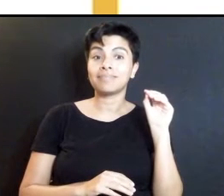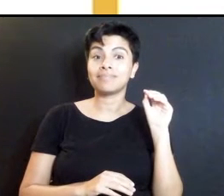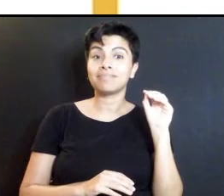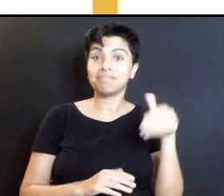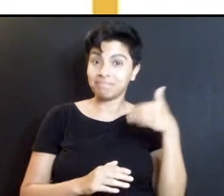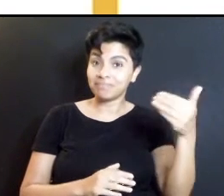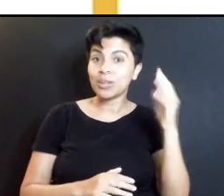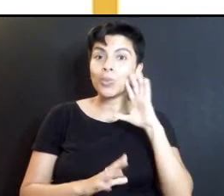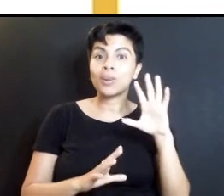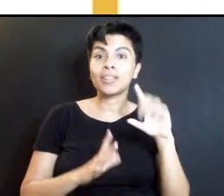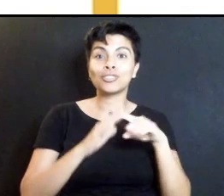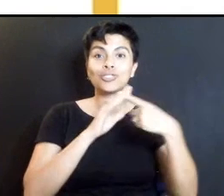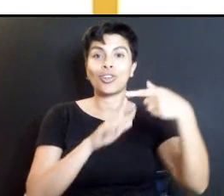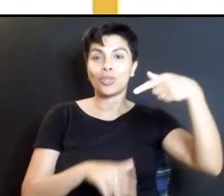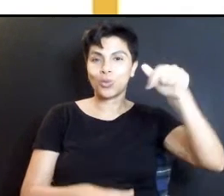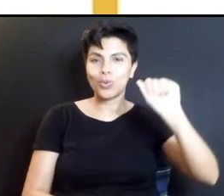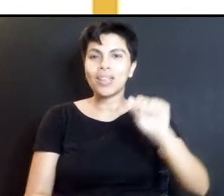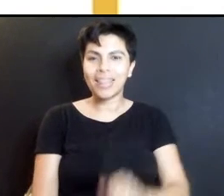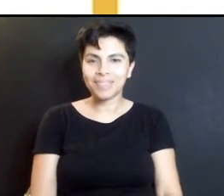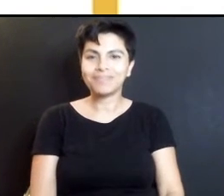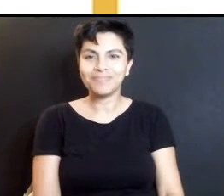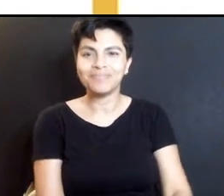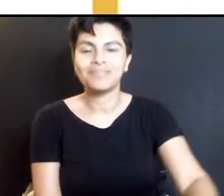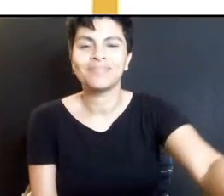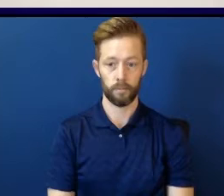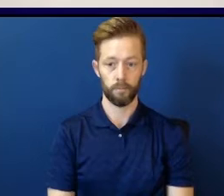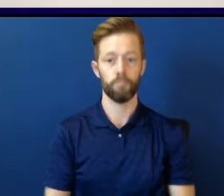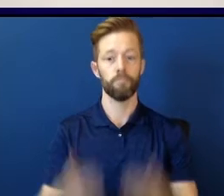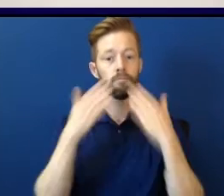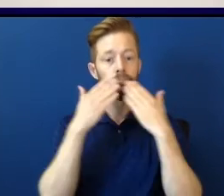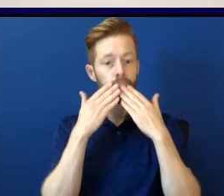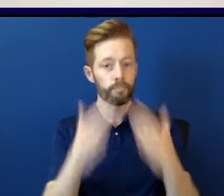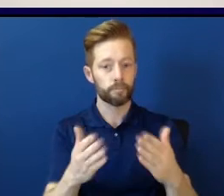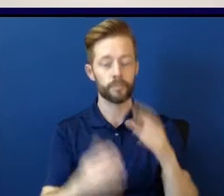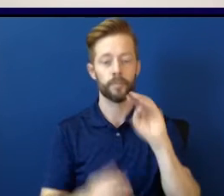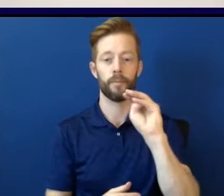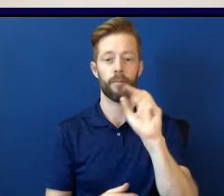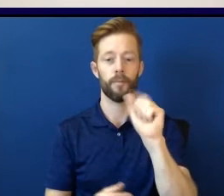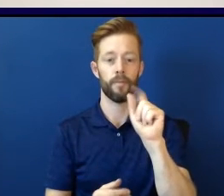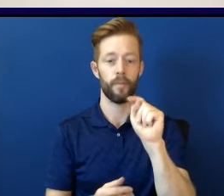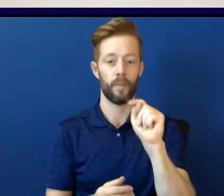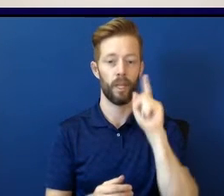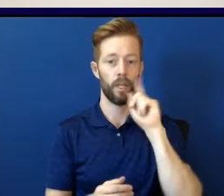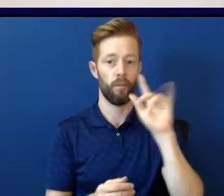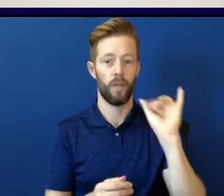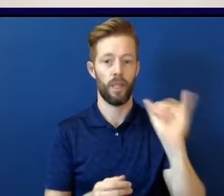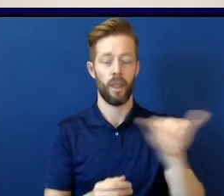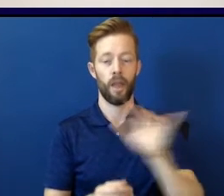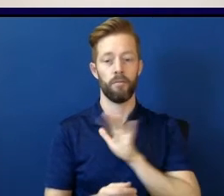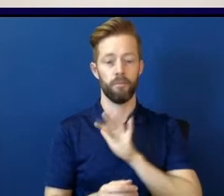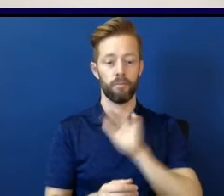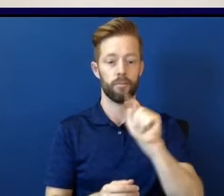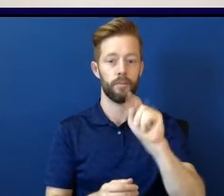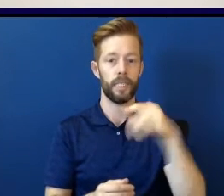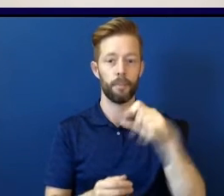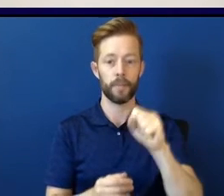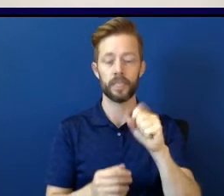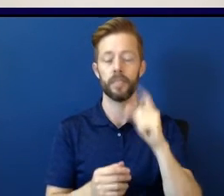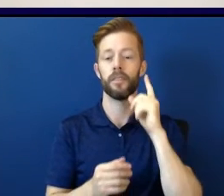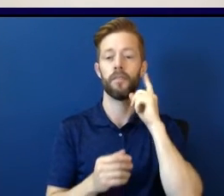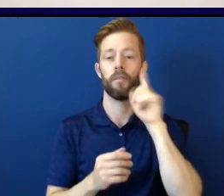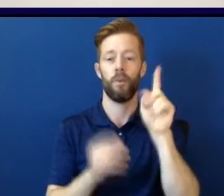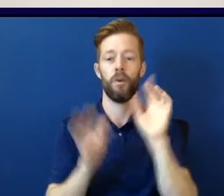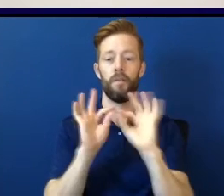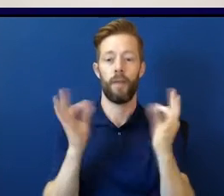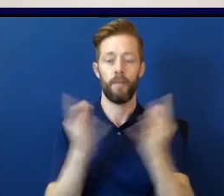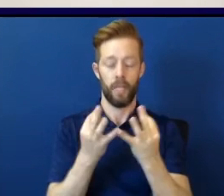now begin our Q&A. Thank you so much, Matt, for the amazing set of tips